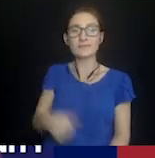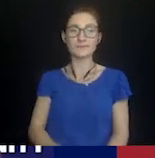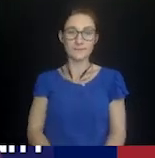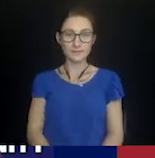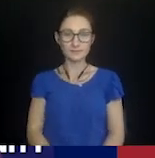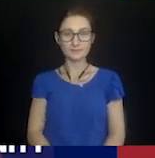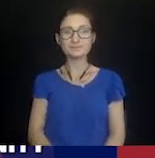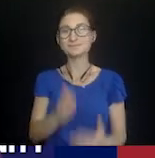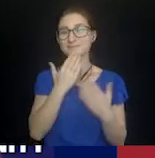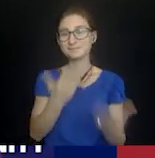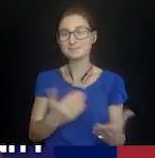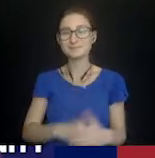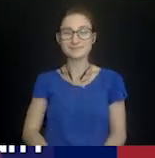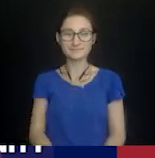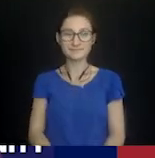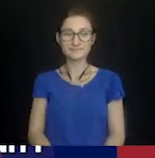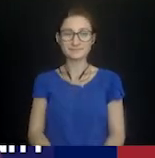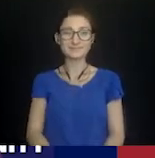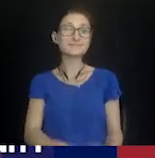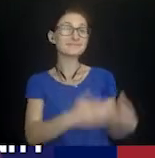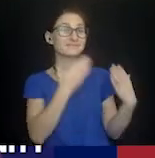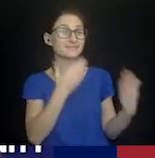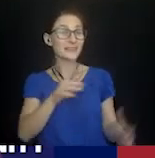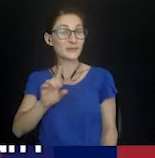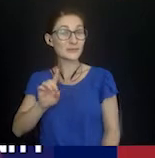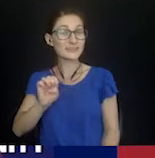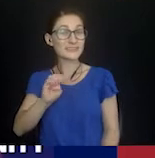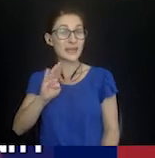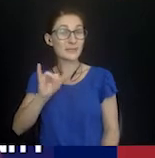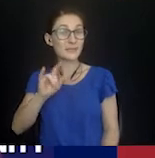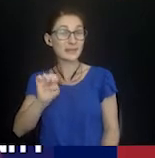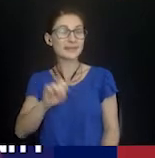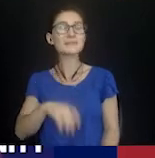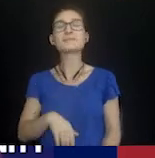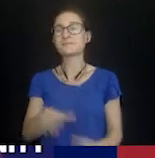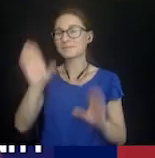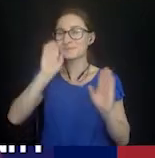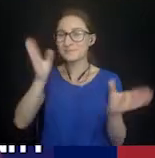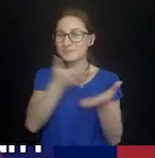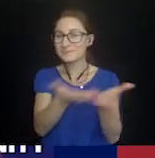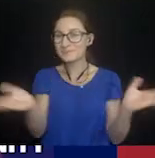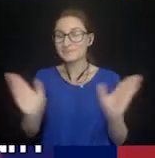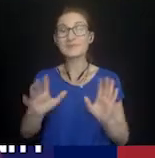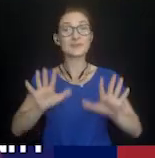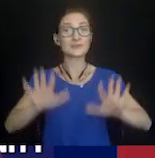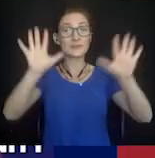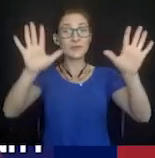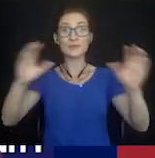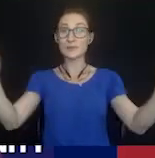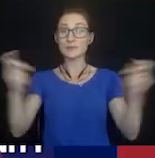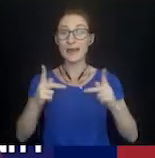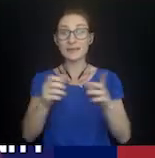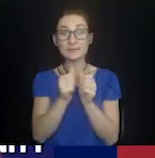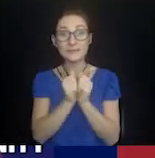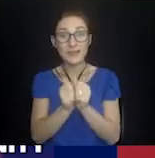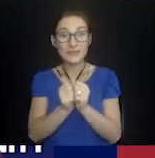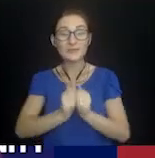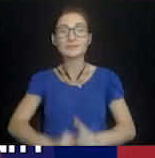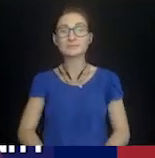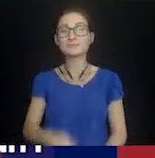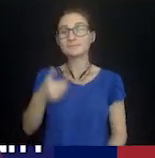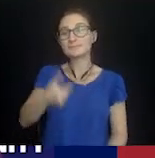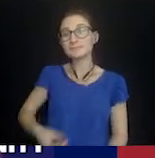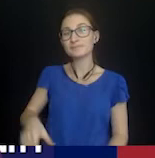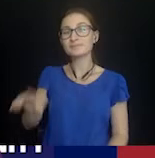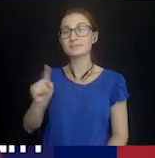introducing the video. Thank you. Thank you so much, Debbie, and hello, everyone. It's great to be back together. My